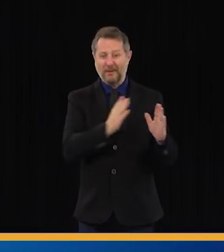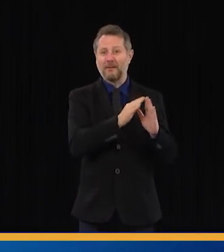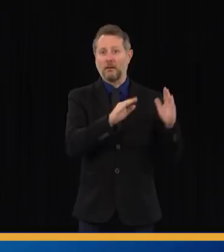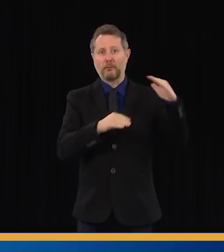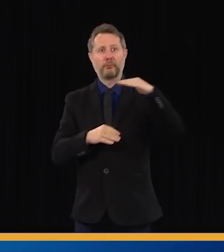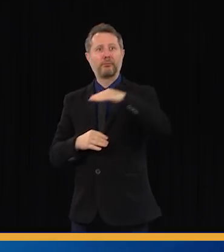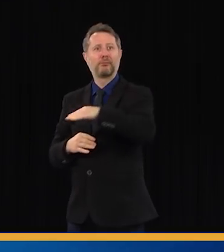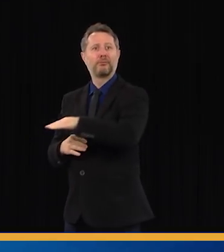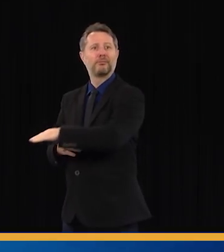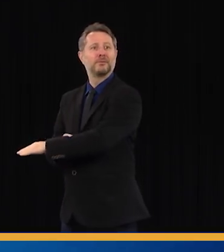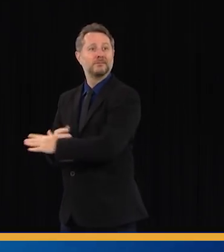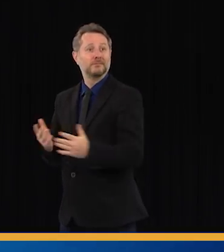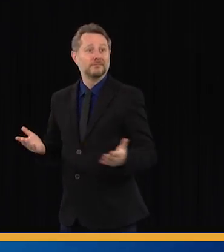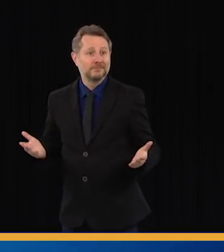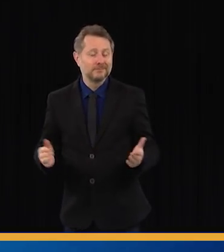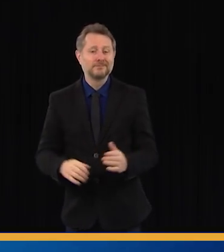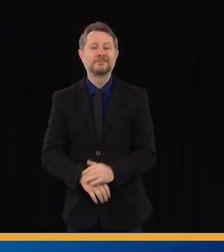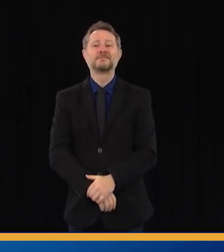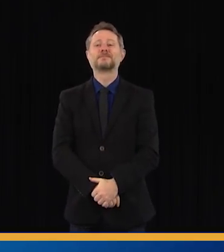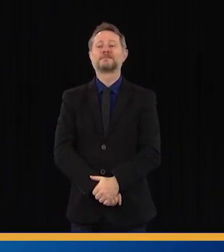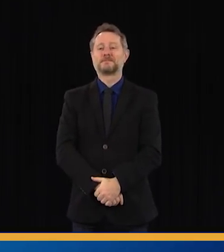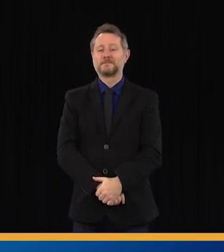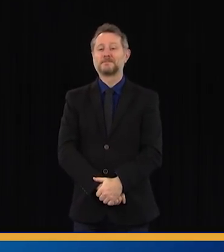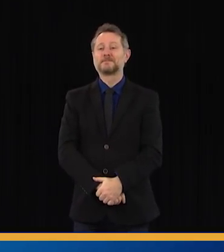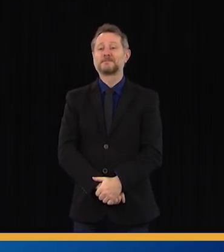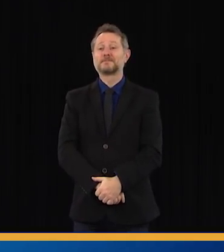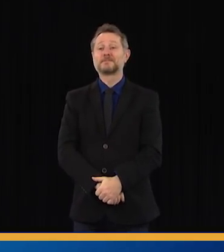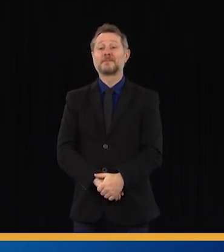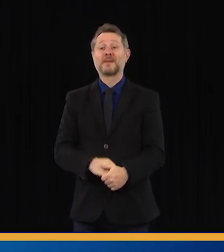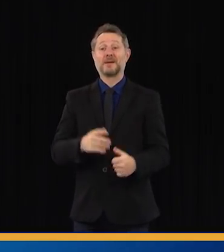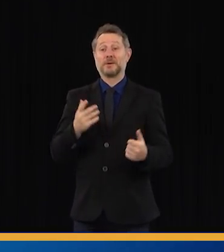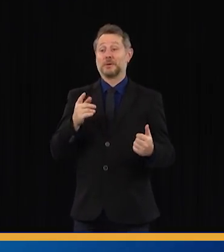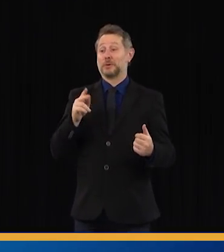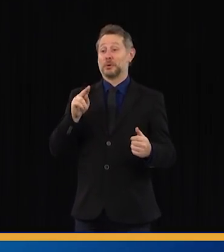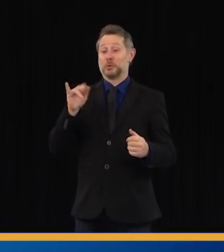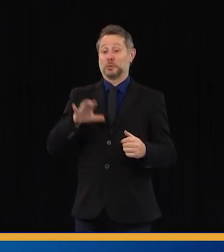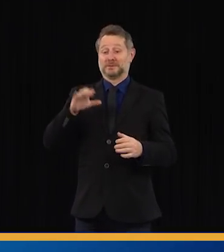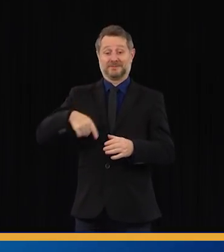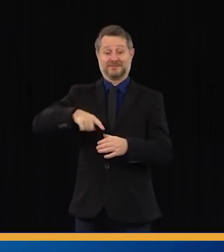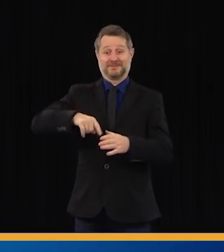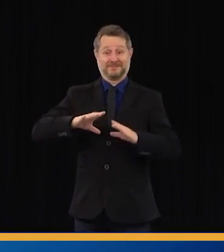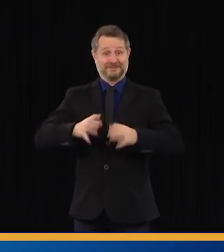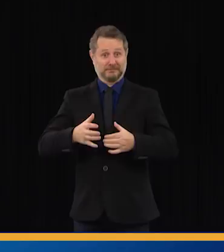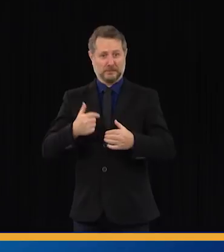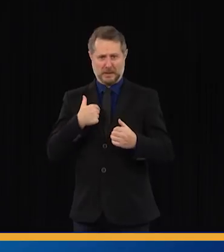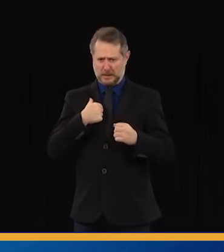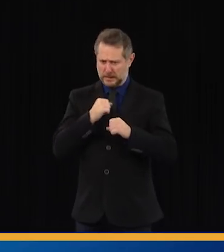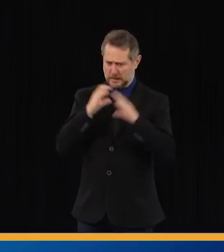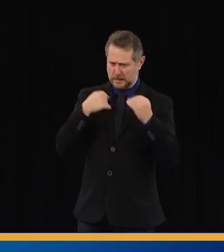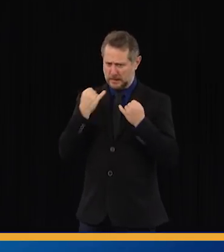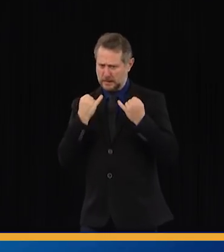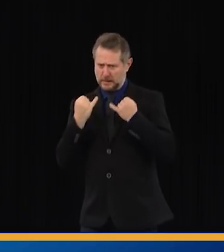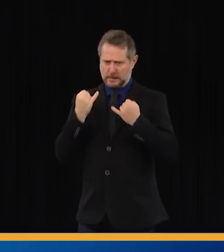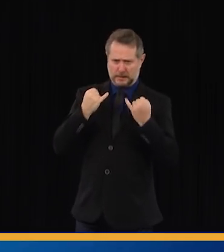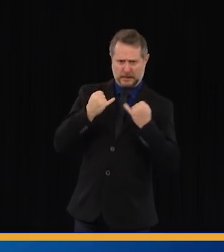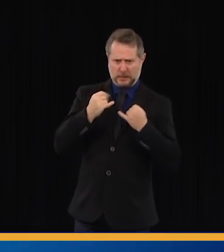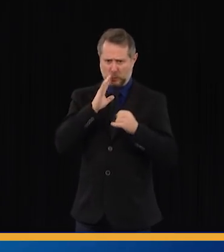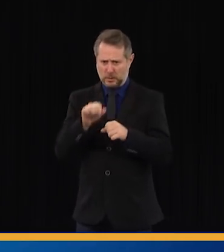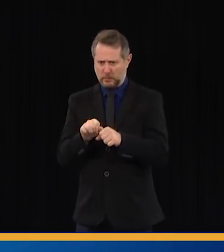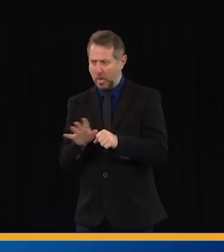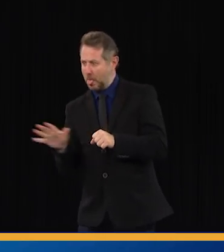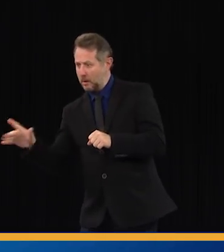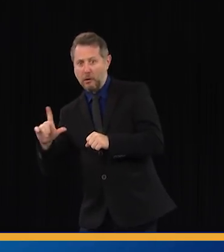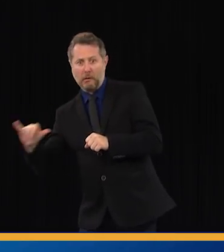We were worried about the spread from New York City to suburbs upstate, and we have been